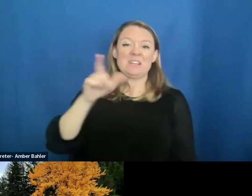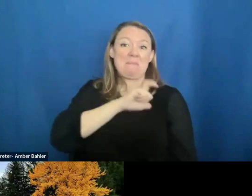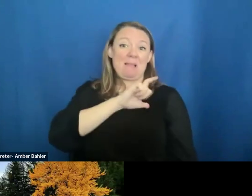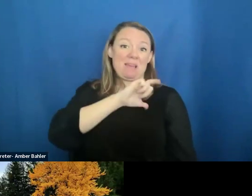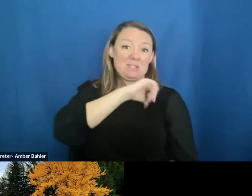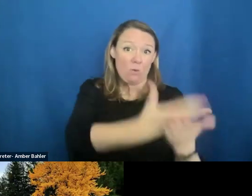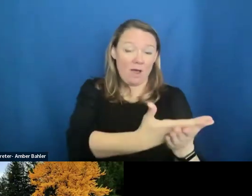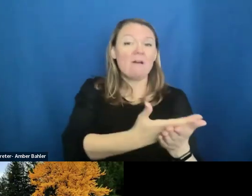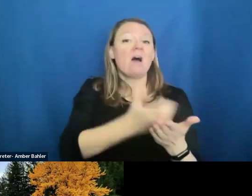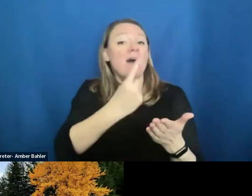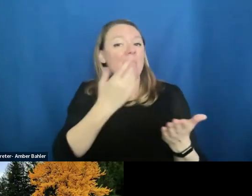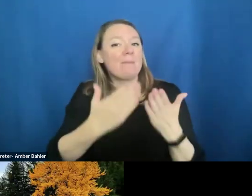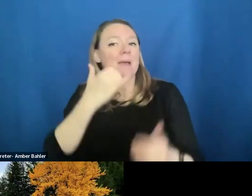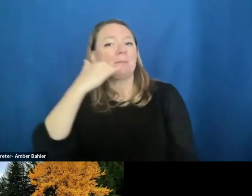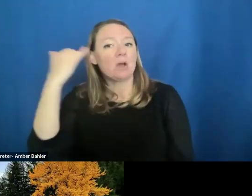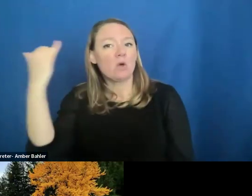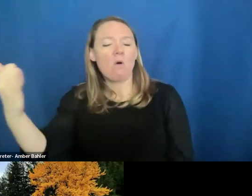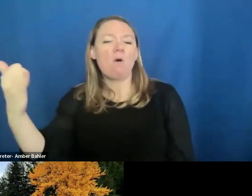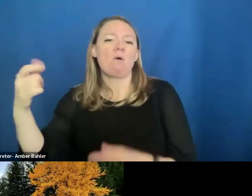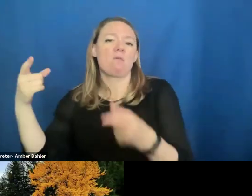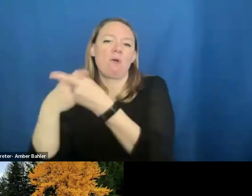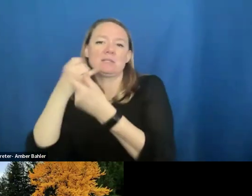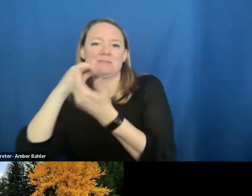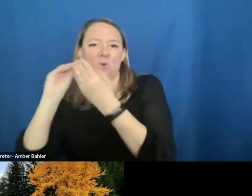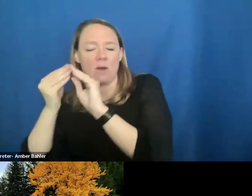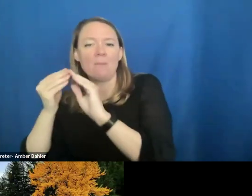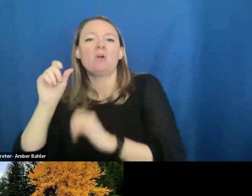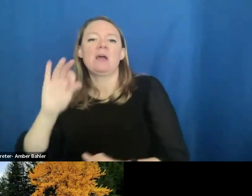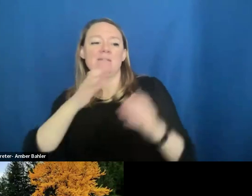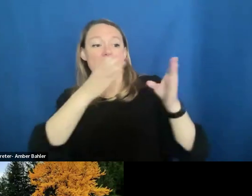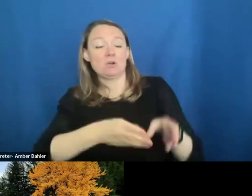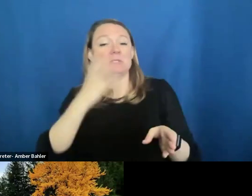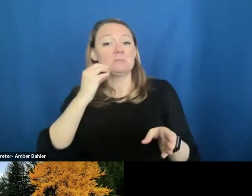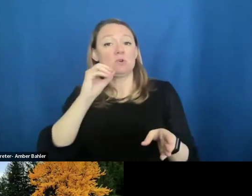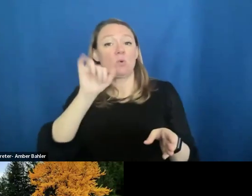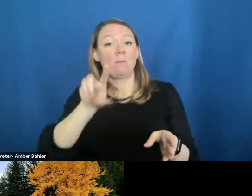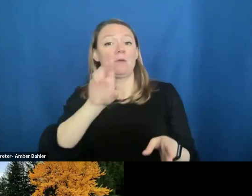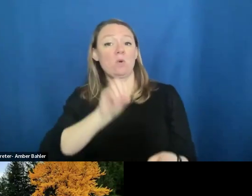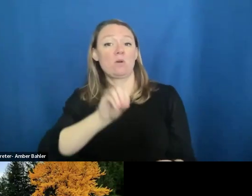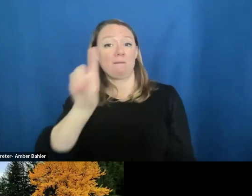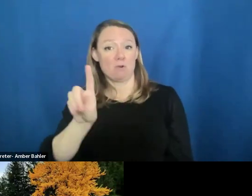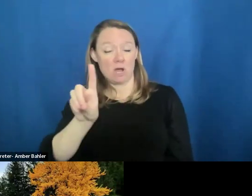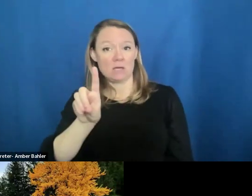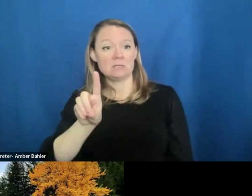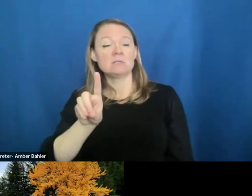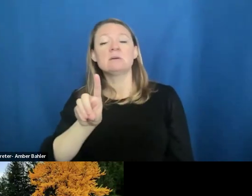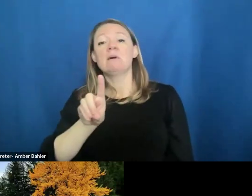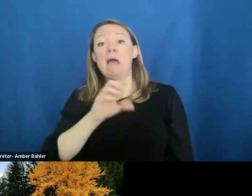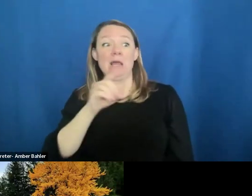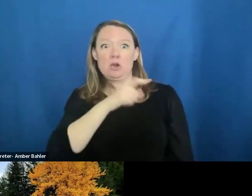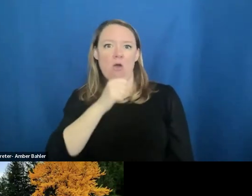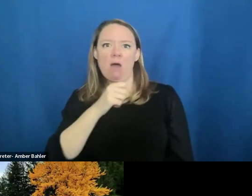an opioid overdose and they're not breathing, or they're breathing less, or they're not able to wake up. So I do think it's important to know how sort